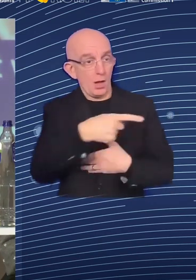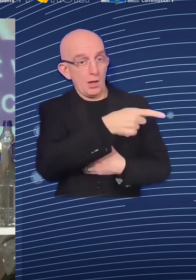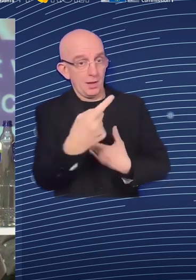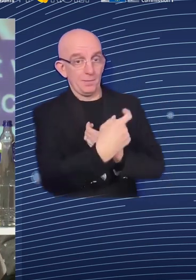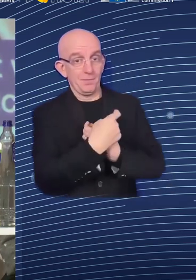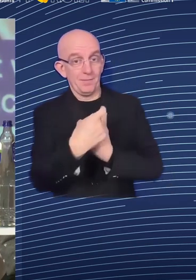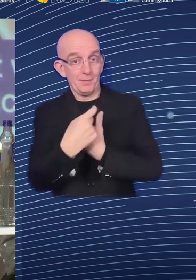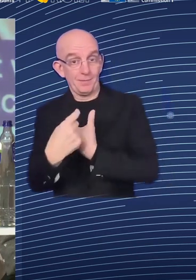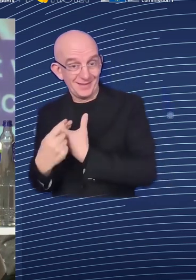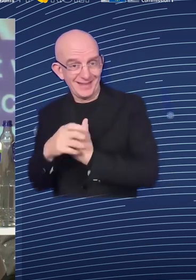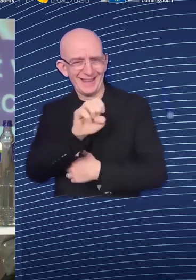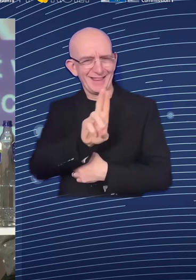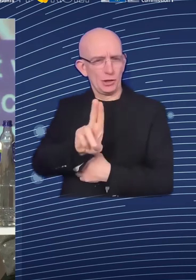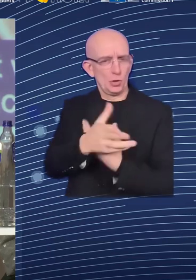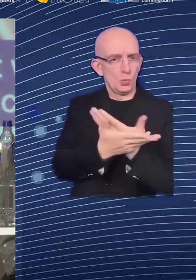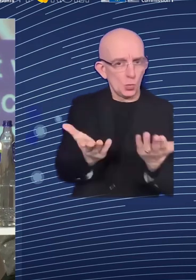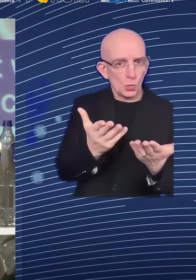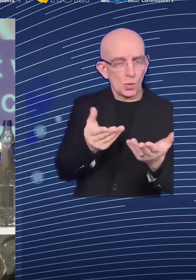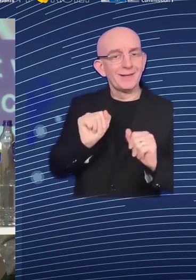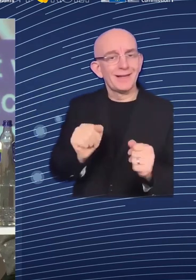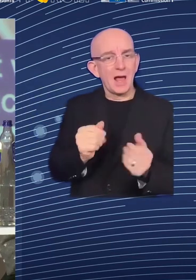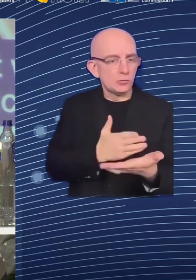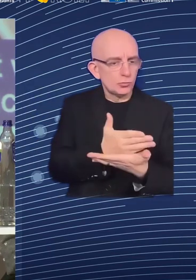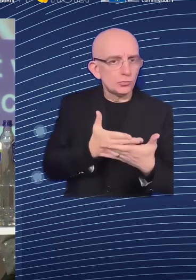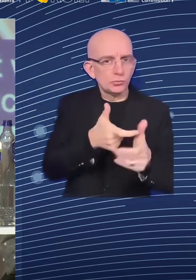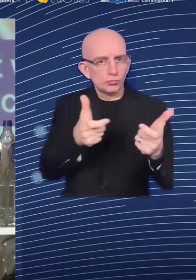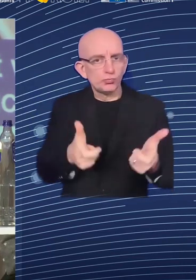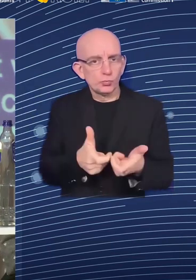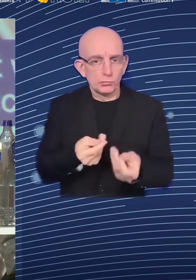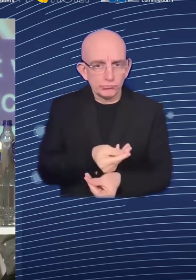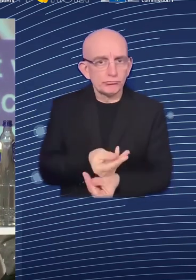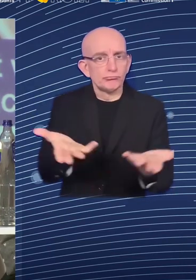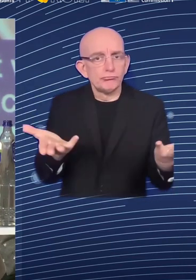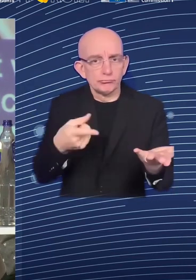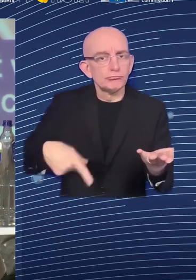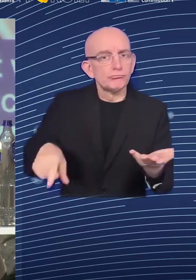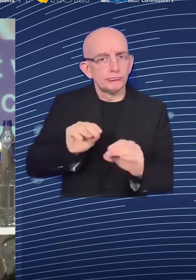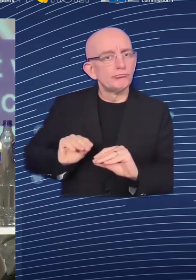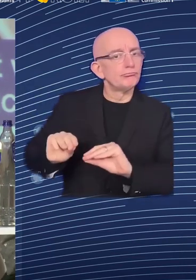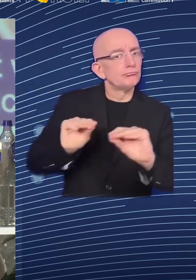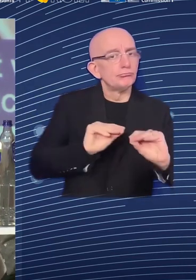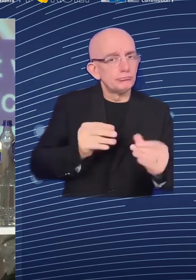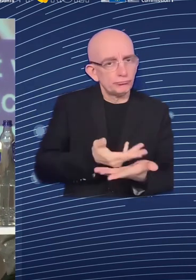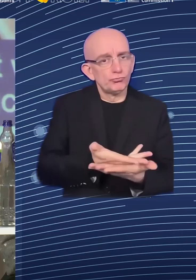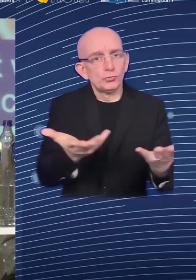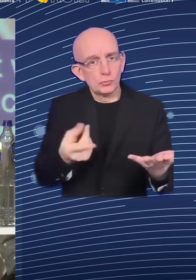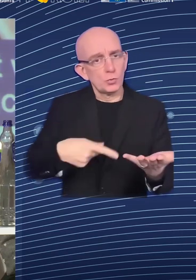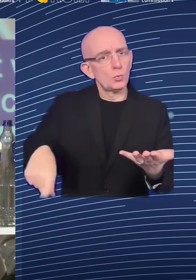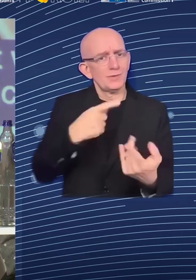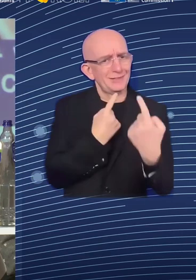all discussing and about our projects and so on, but it costs. And when you are speaking about